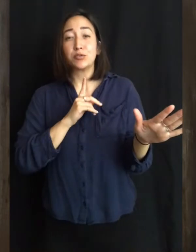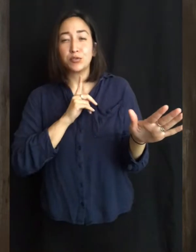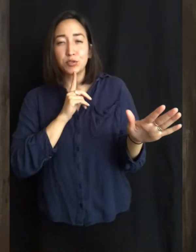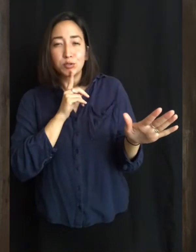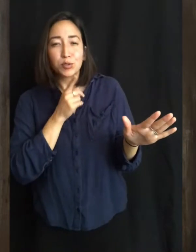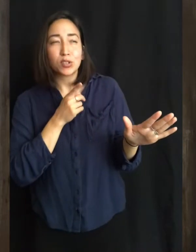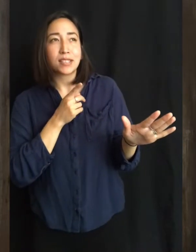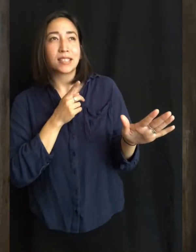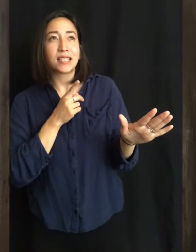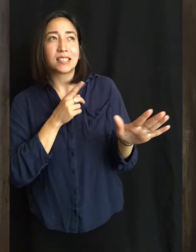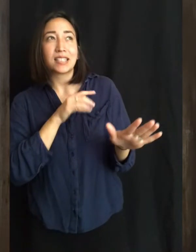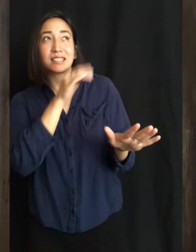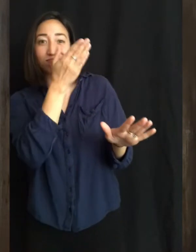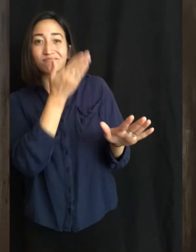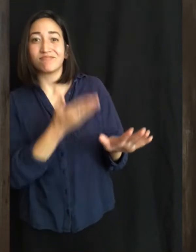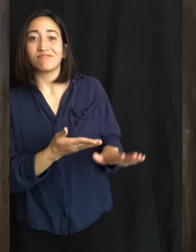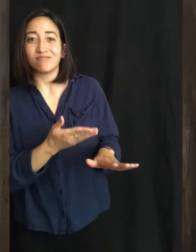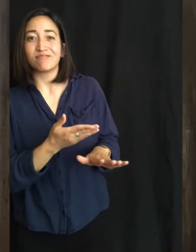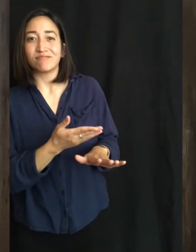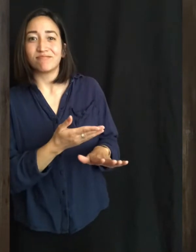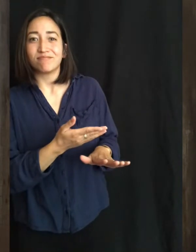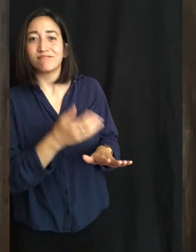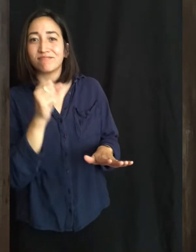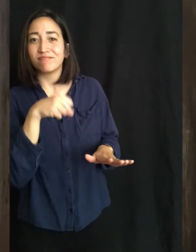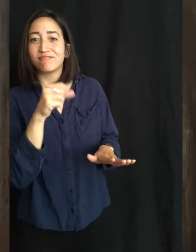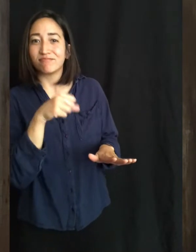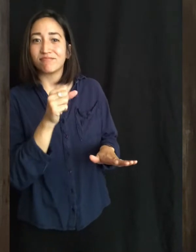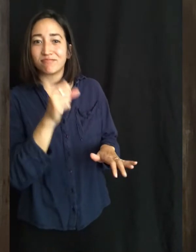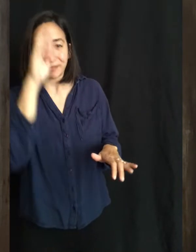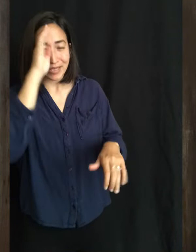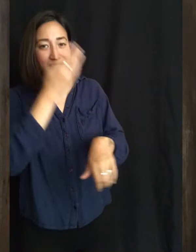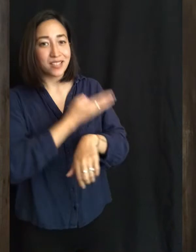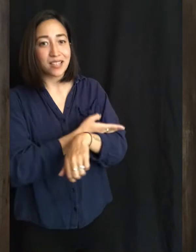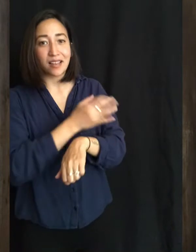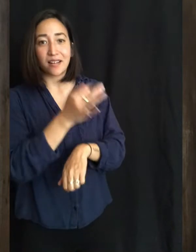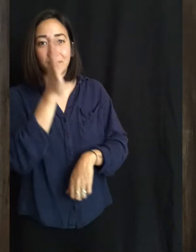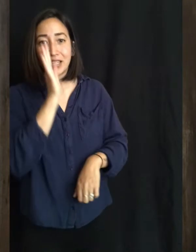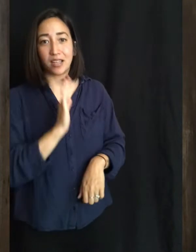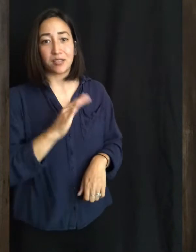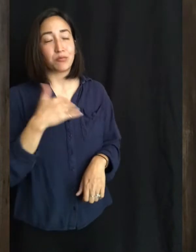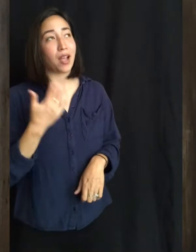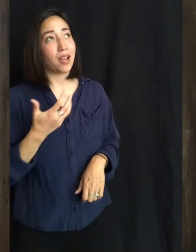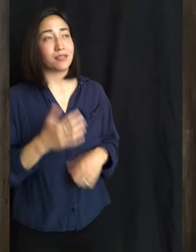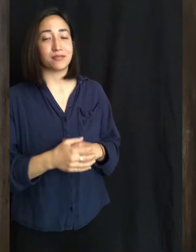said, truly, this man was the Son of God.